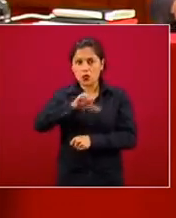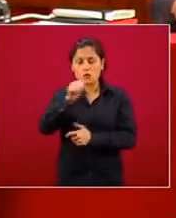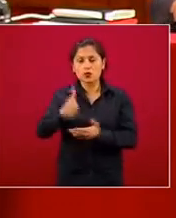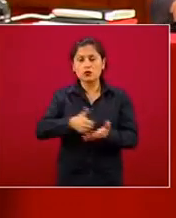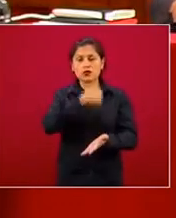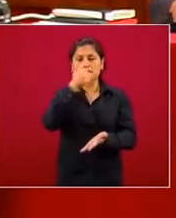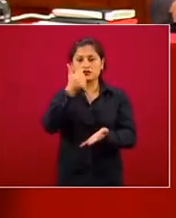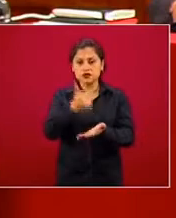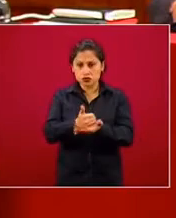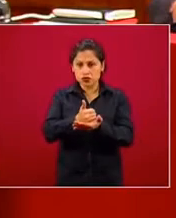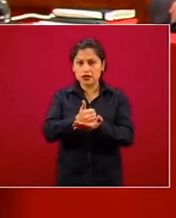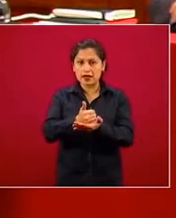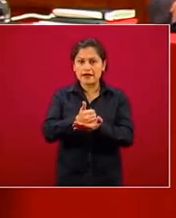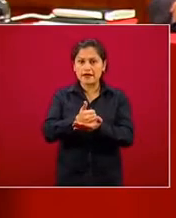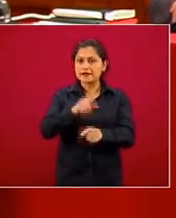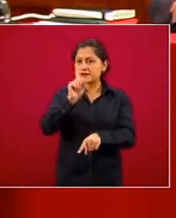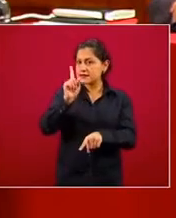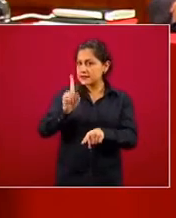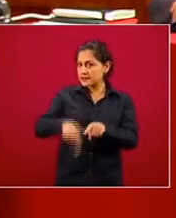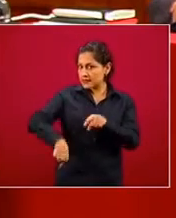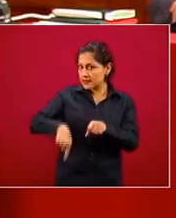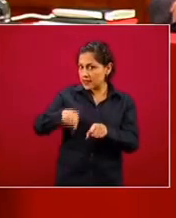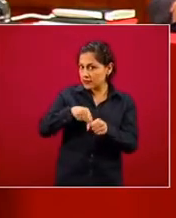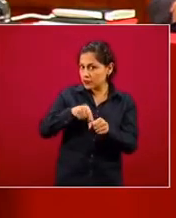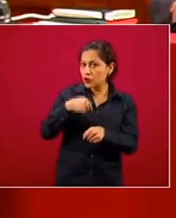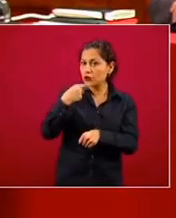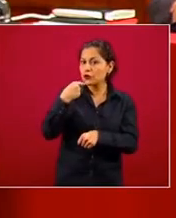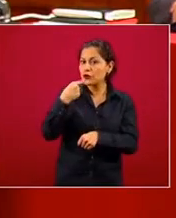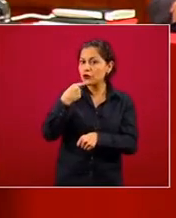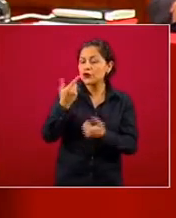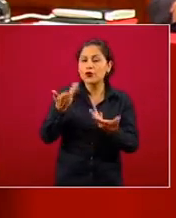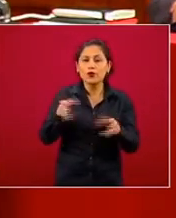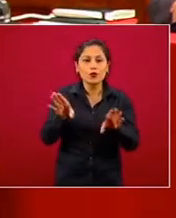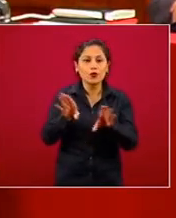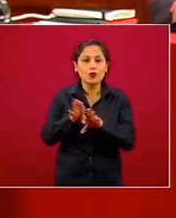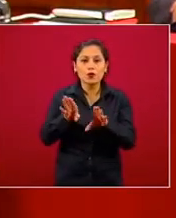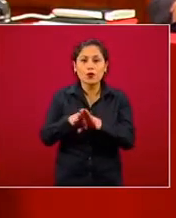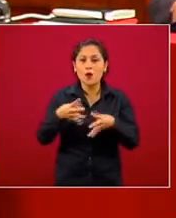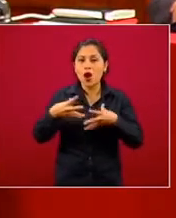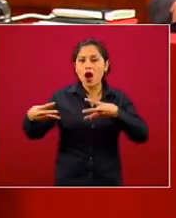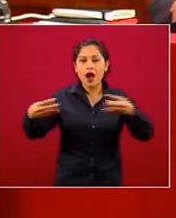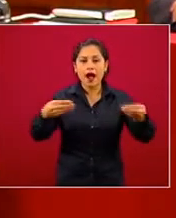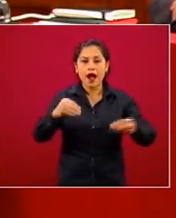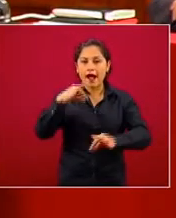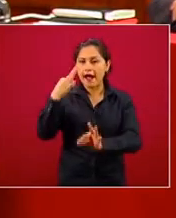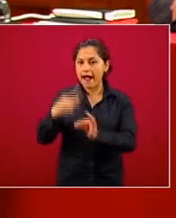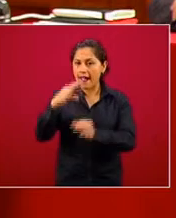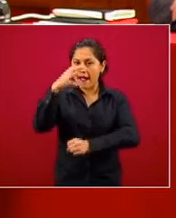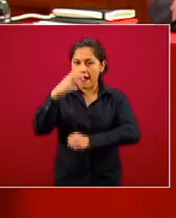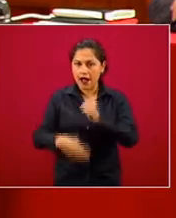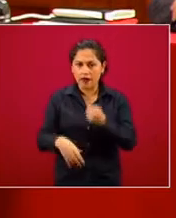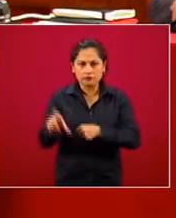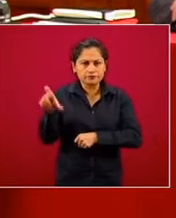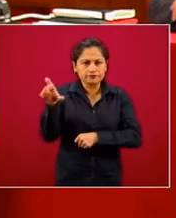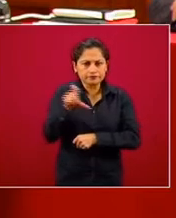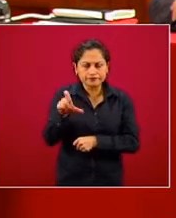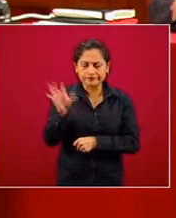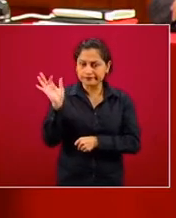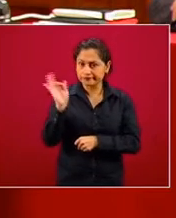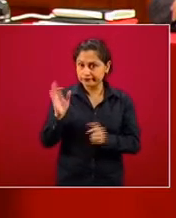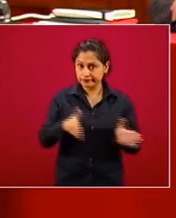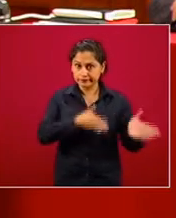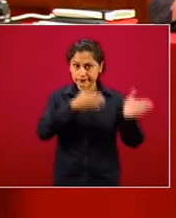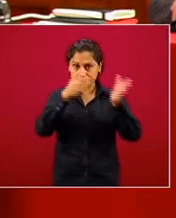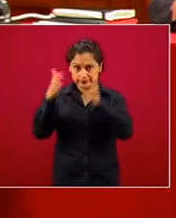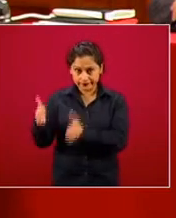punto rojo que very le podríamos close llamar, o to yo le leave llamo the el día D, D-Day, de salir de este día D de los do you contagios. think Se that this planea que date también may se pueda be recorrer este tipo